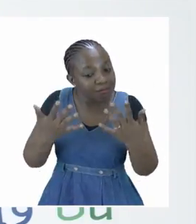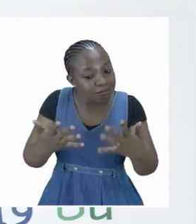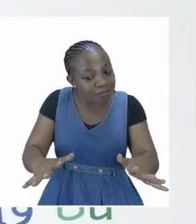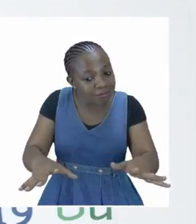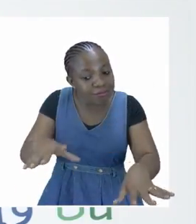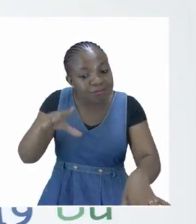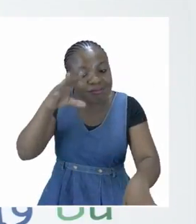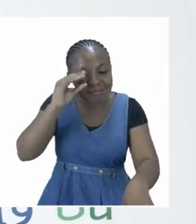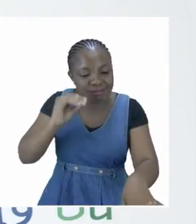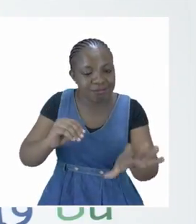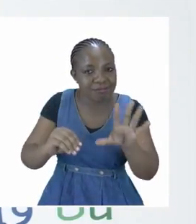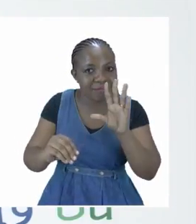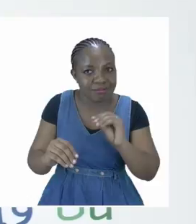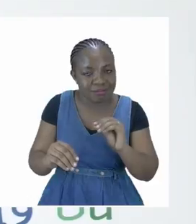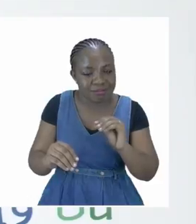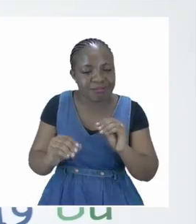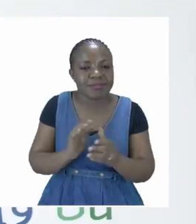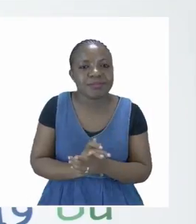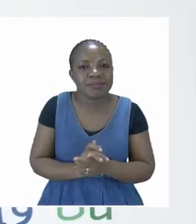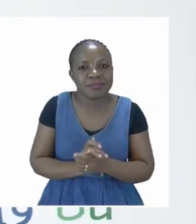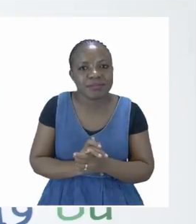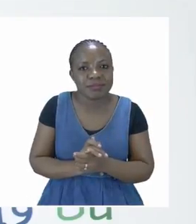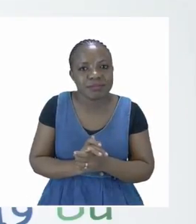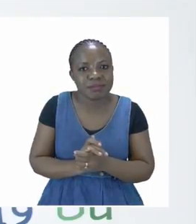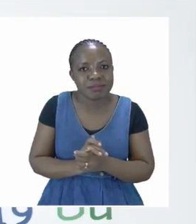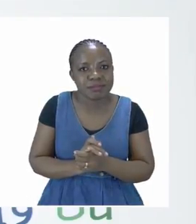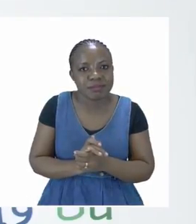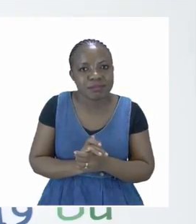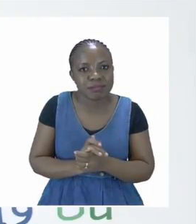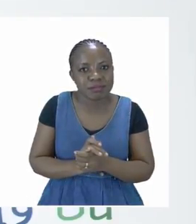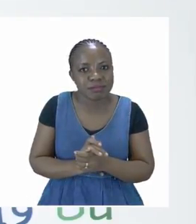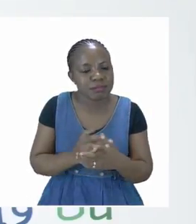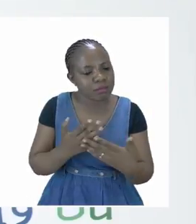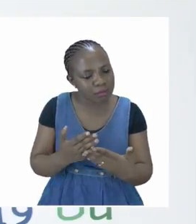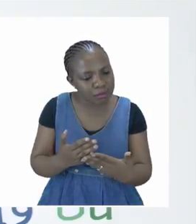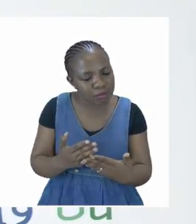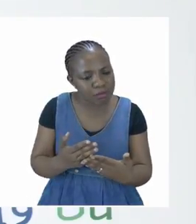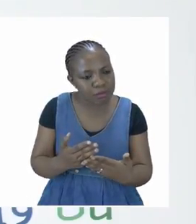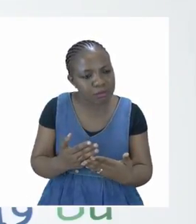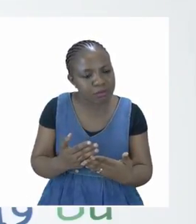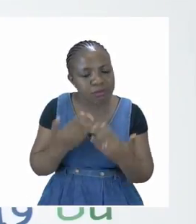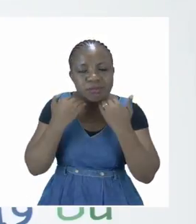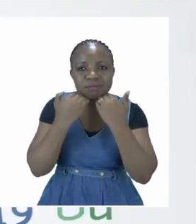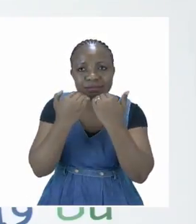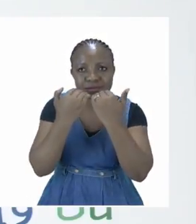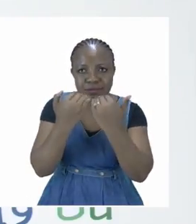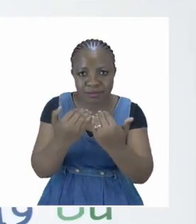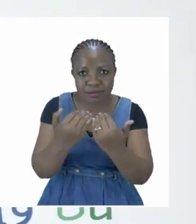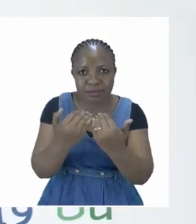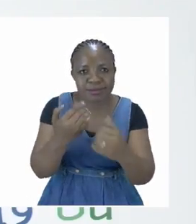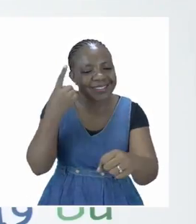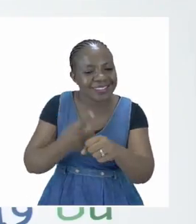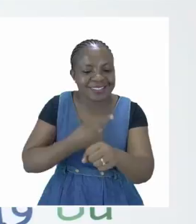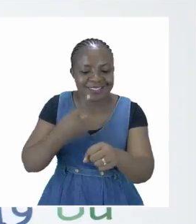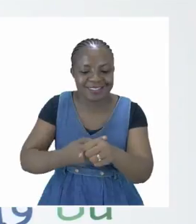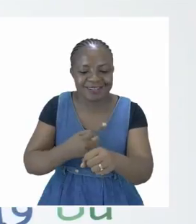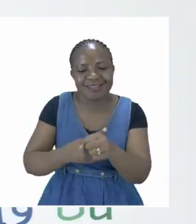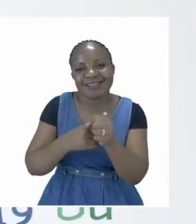today. Now, before we say goodbye, it is very important for us to always